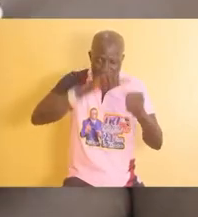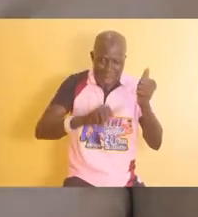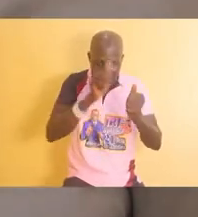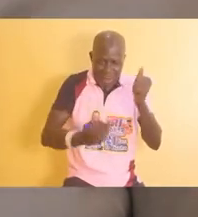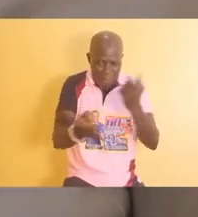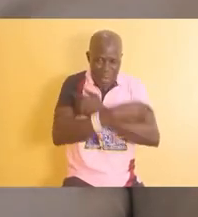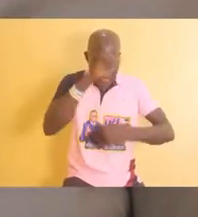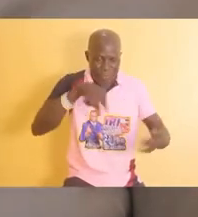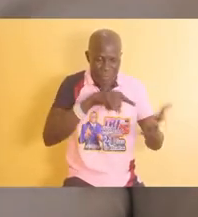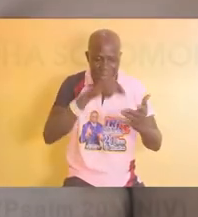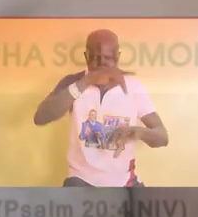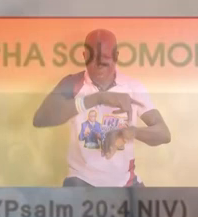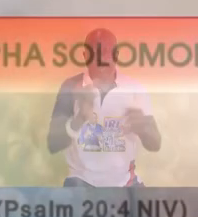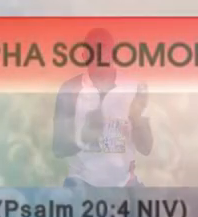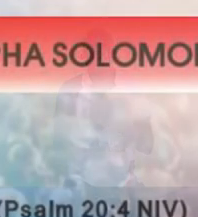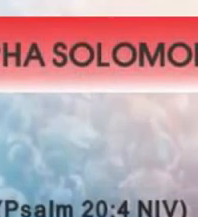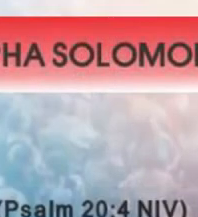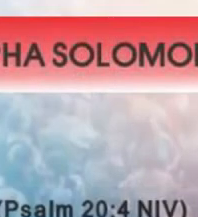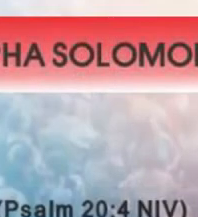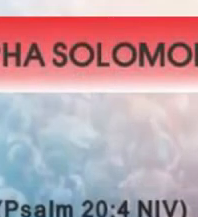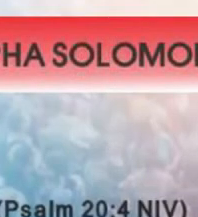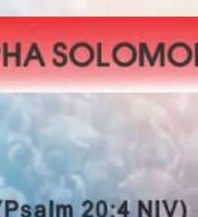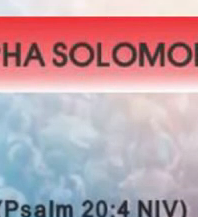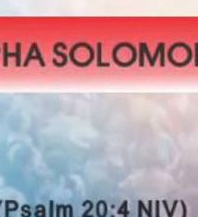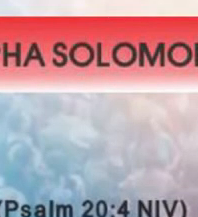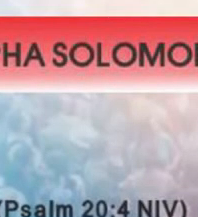àkókò àdúrà yìí. Kọ̀ nọ́mbà yìí sílẹ̀.